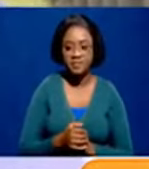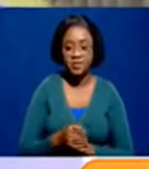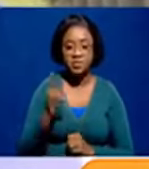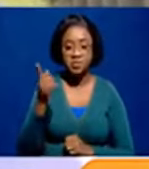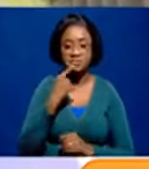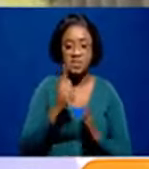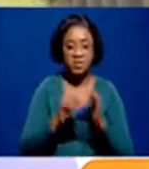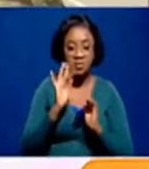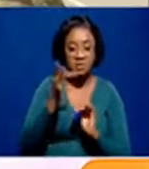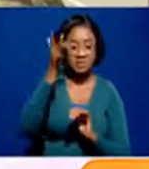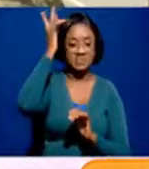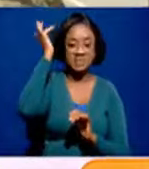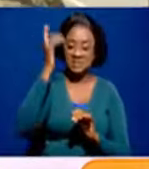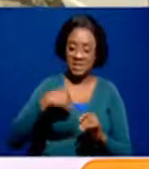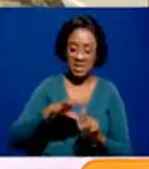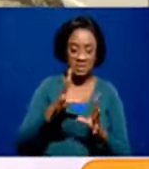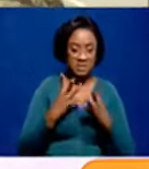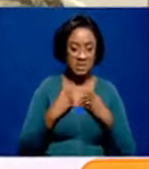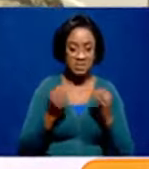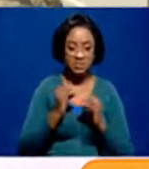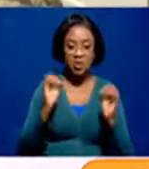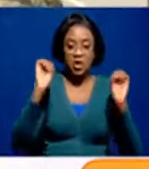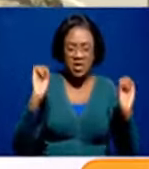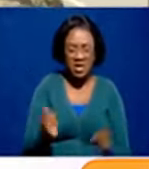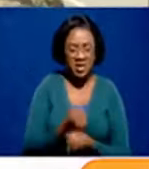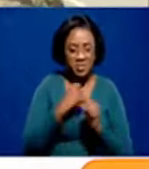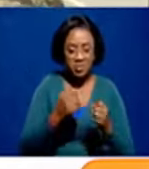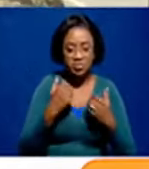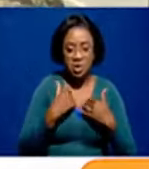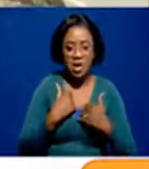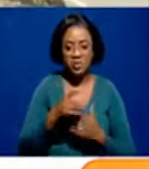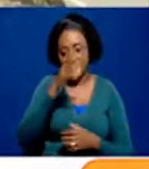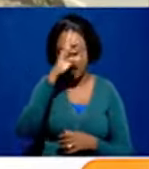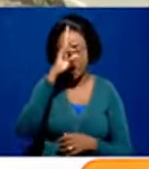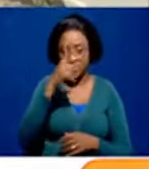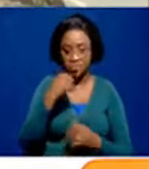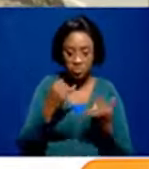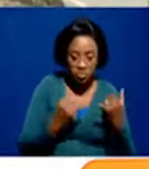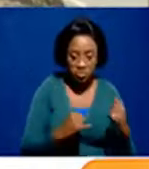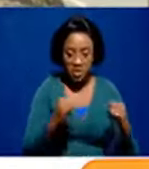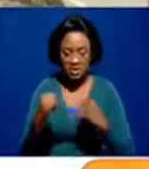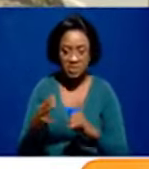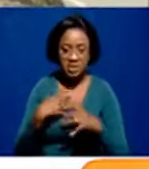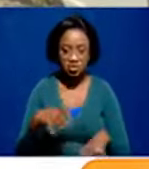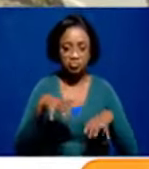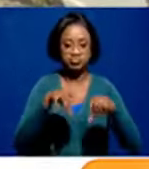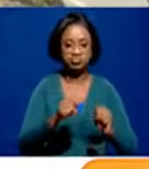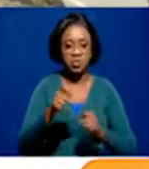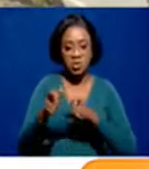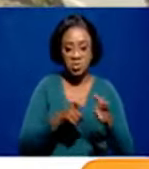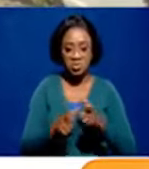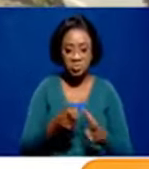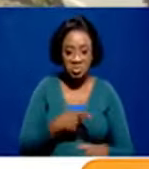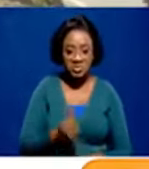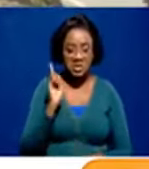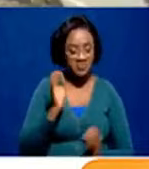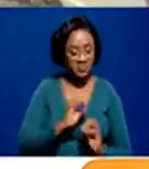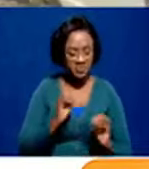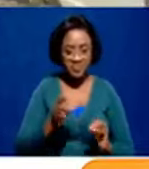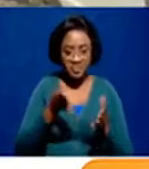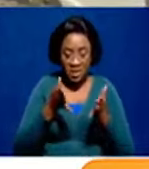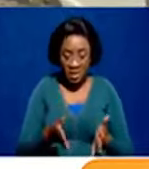is unacceptable. We cannot have rogue police officers trying to take the law into their hands. We are in a